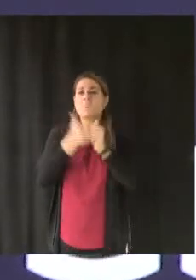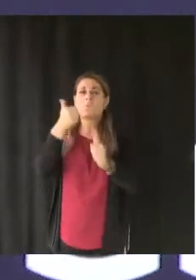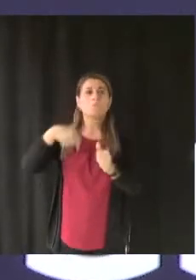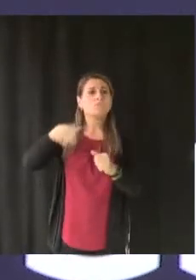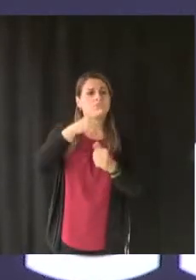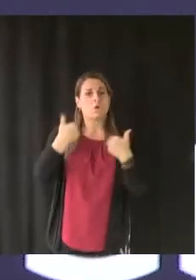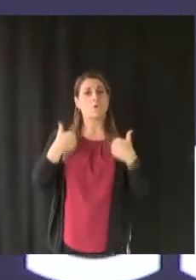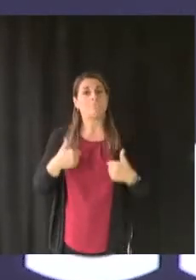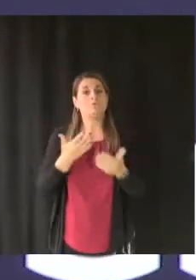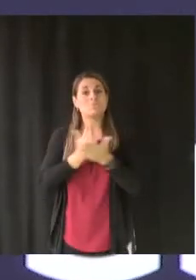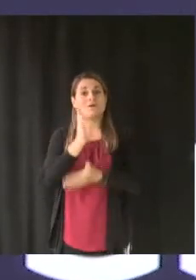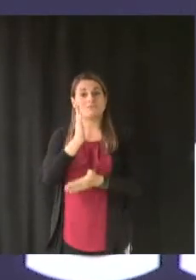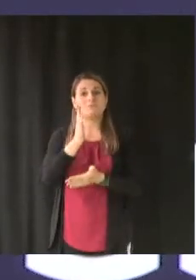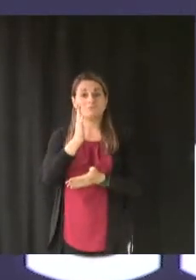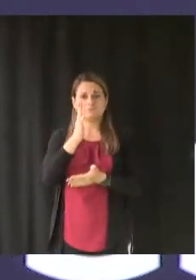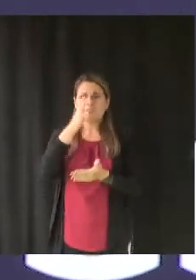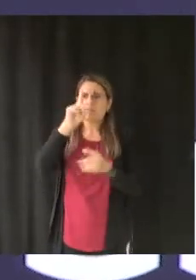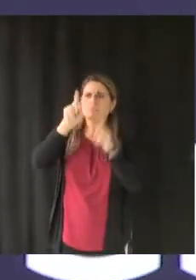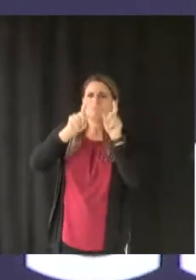generation